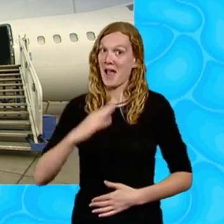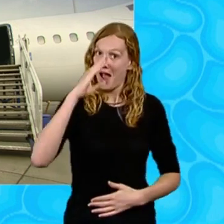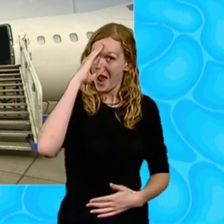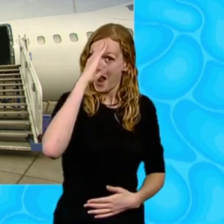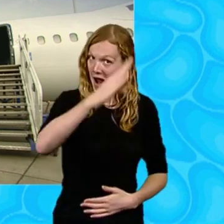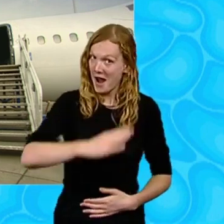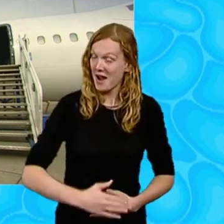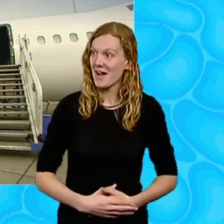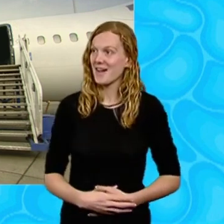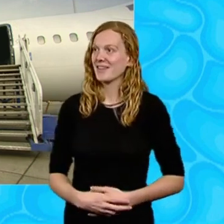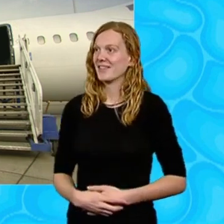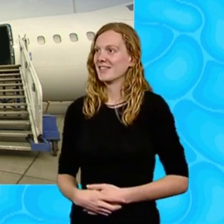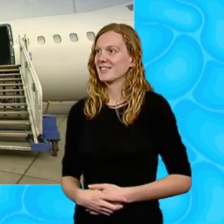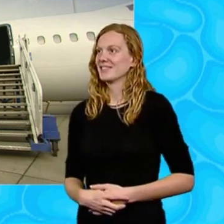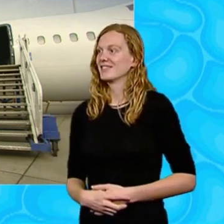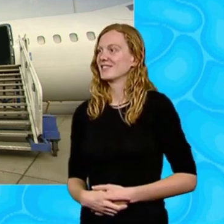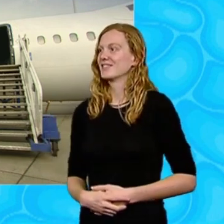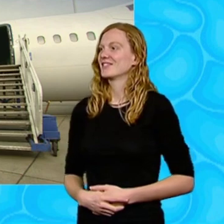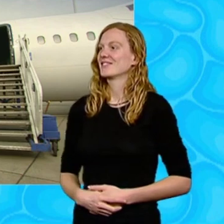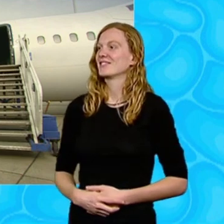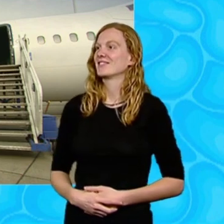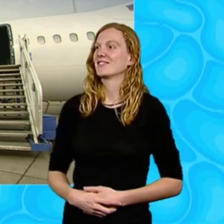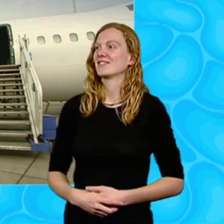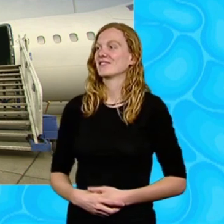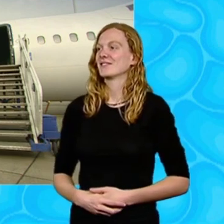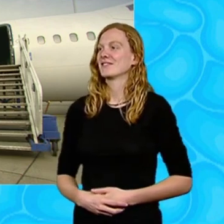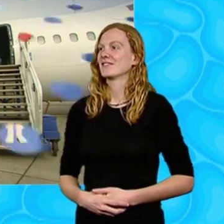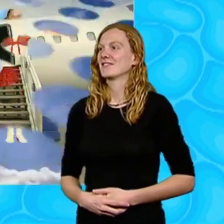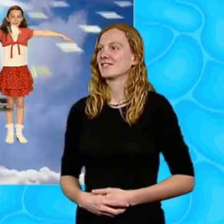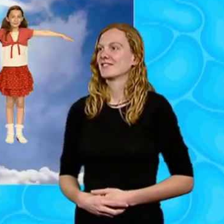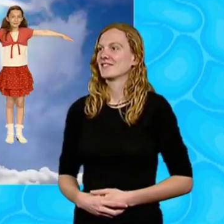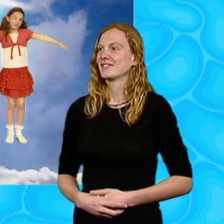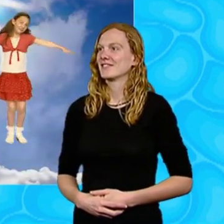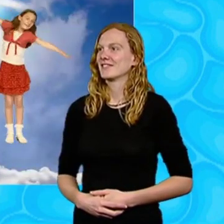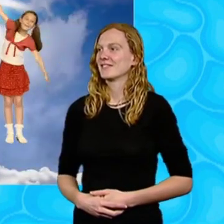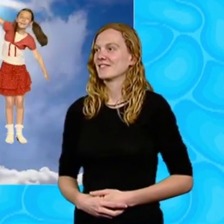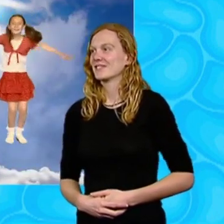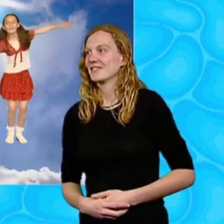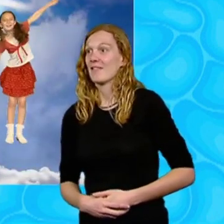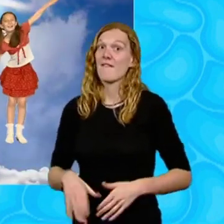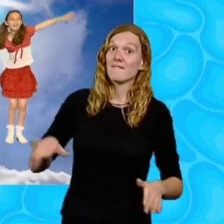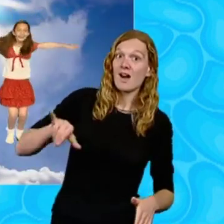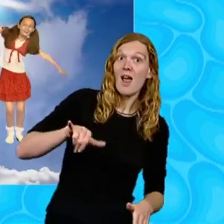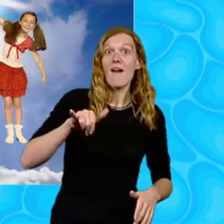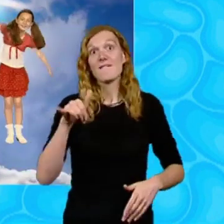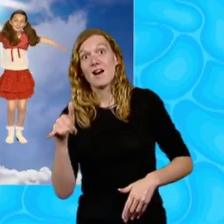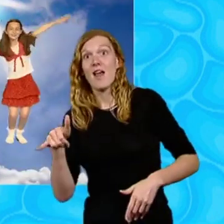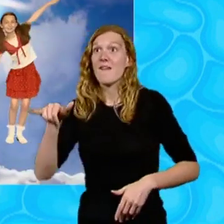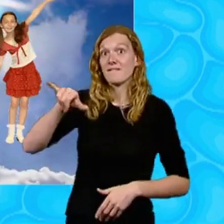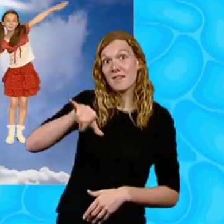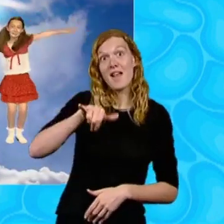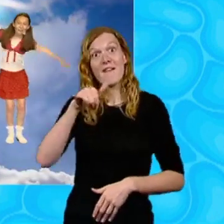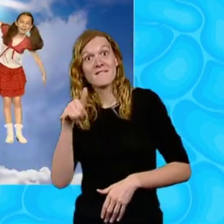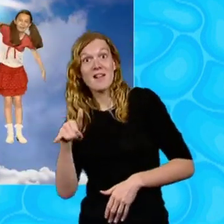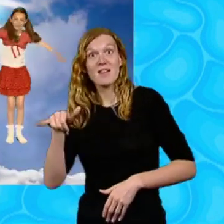pilot salute. Boogie Bunch, fly away! Flying high, high, high,